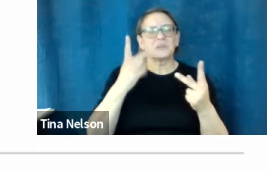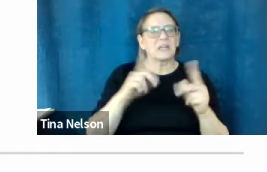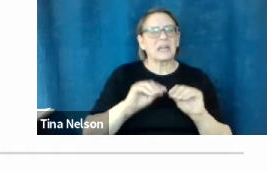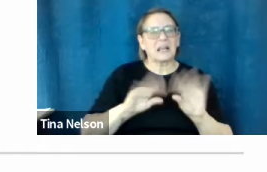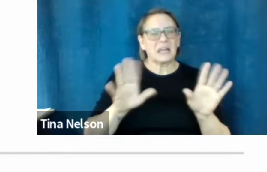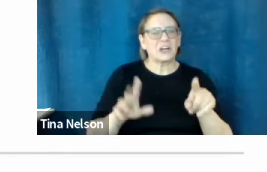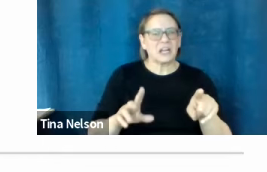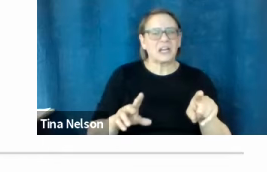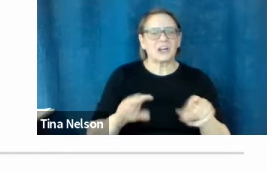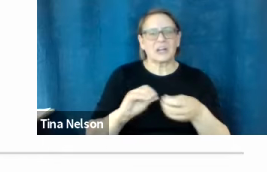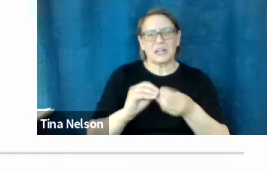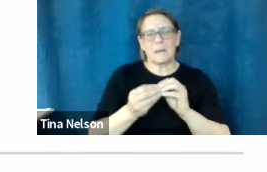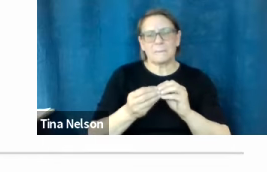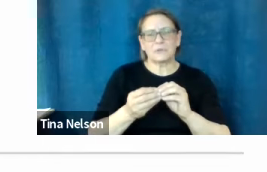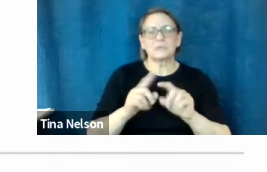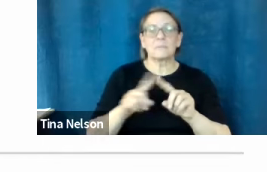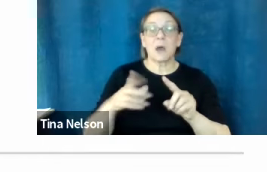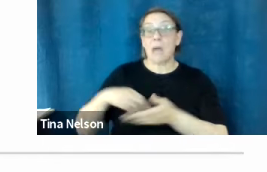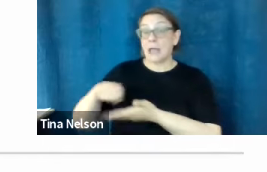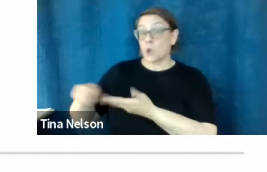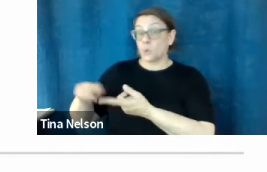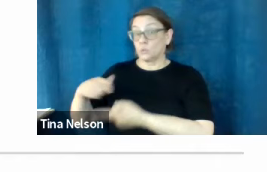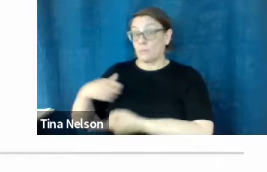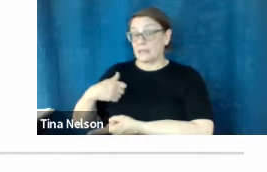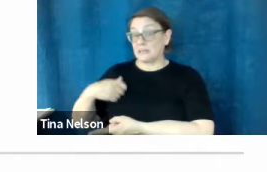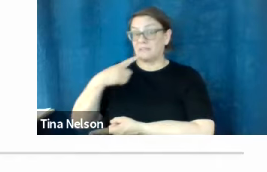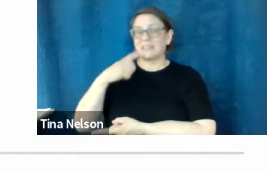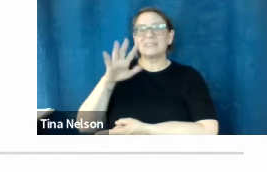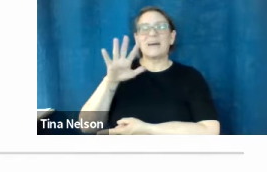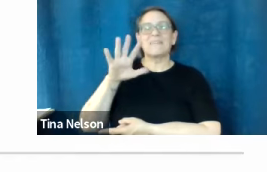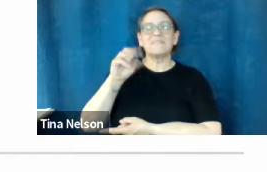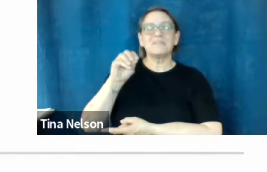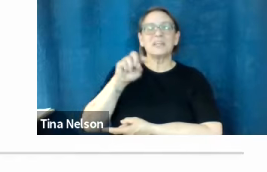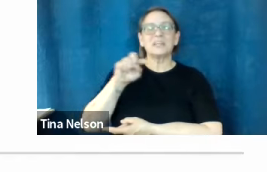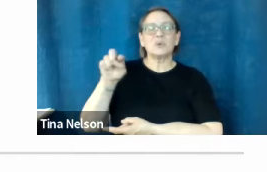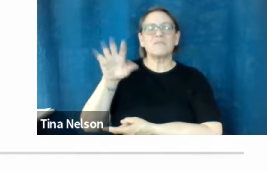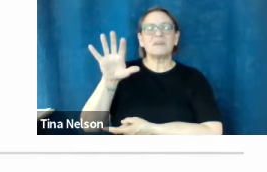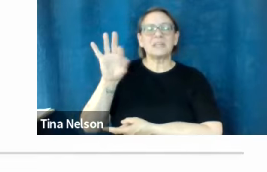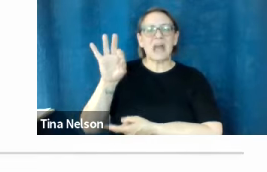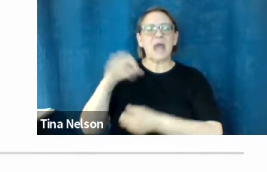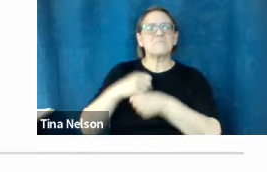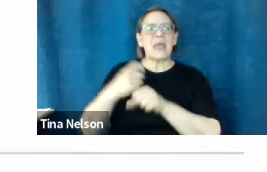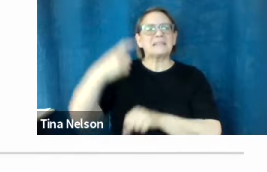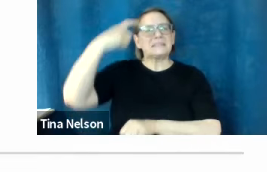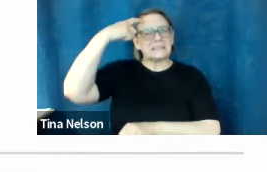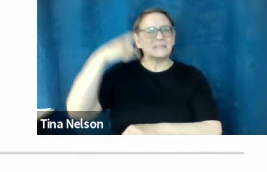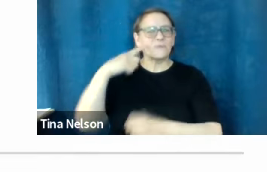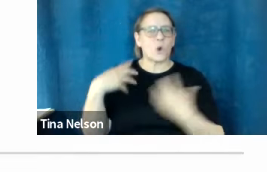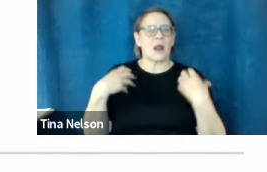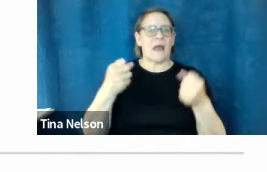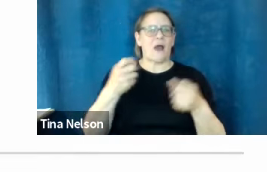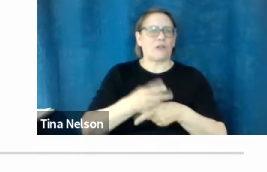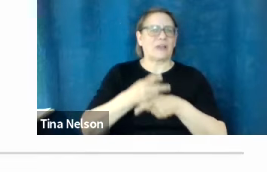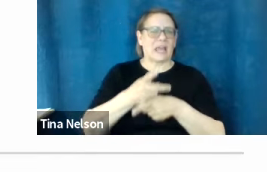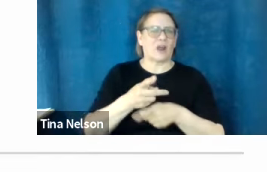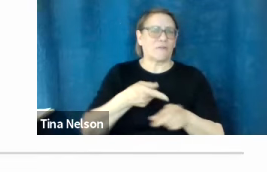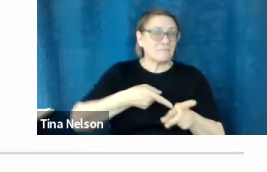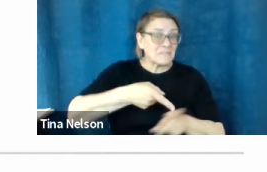but I, my note here is, uh, 50 to 59% makes sense for a healthcare field, which is a largely, uh,